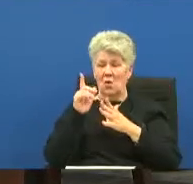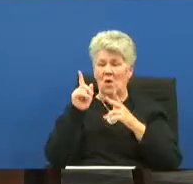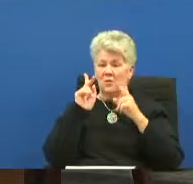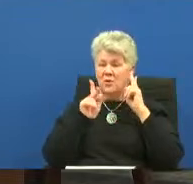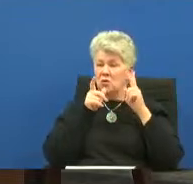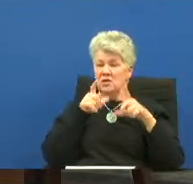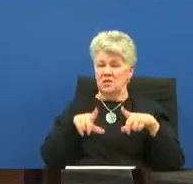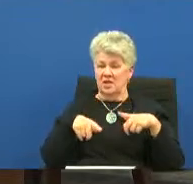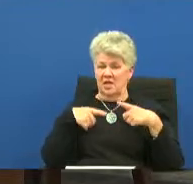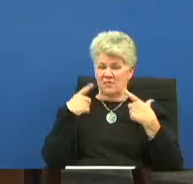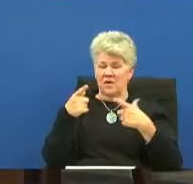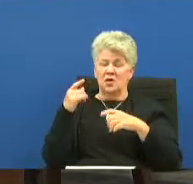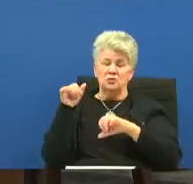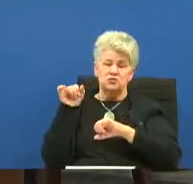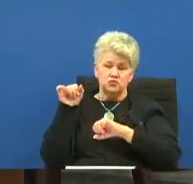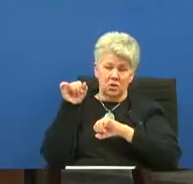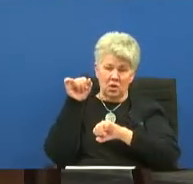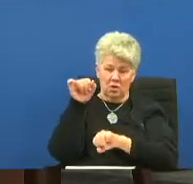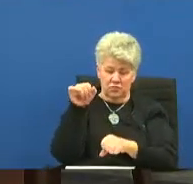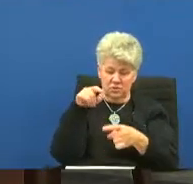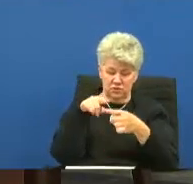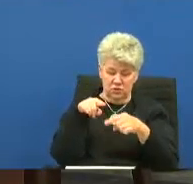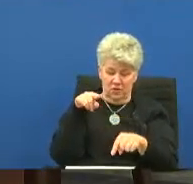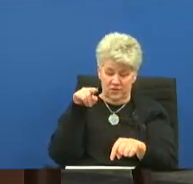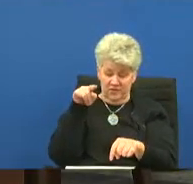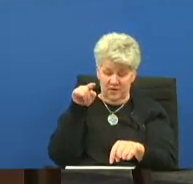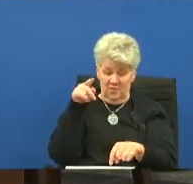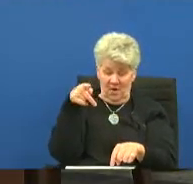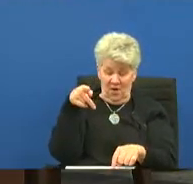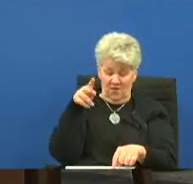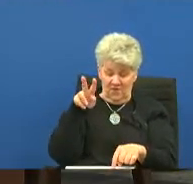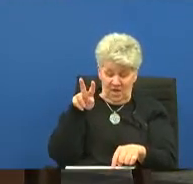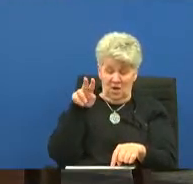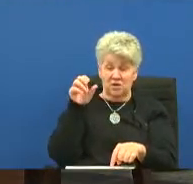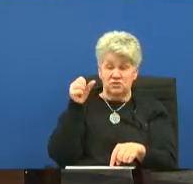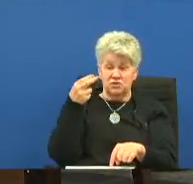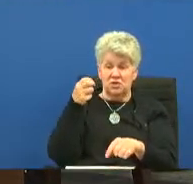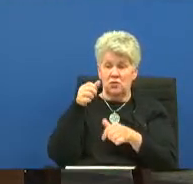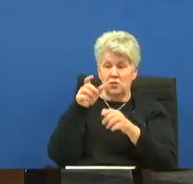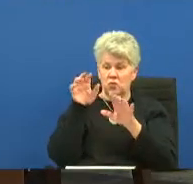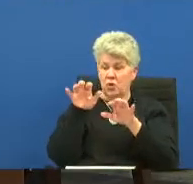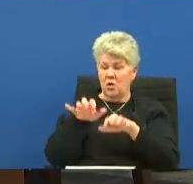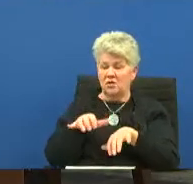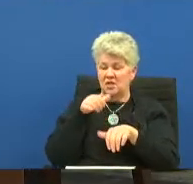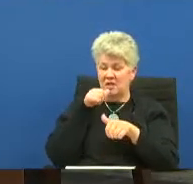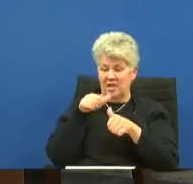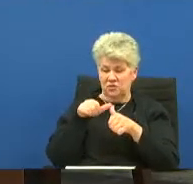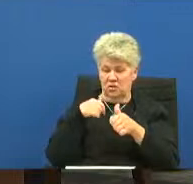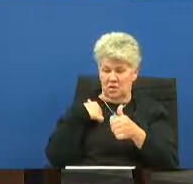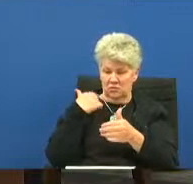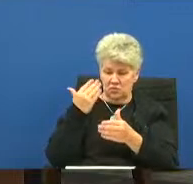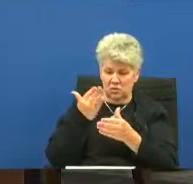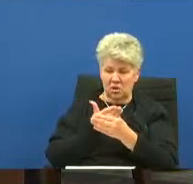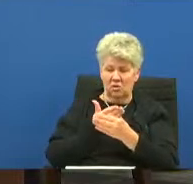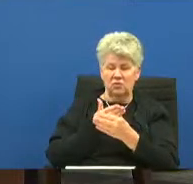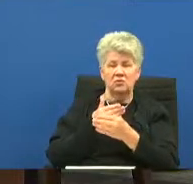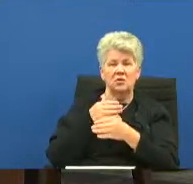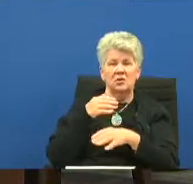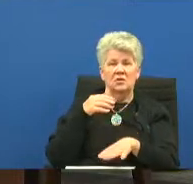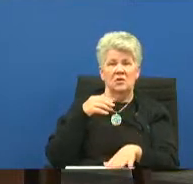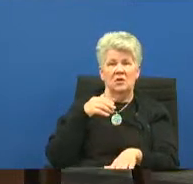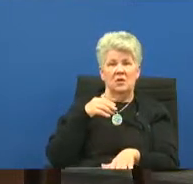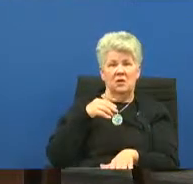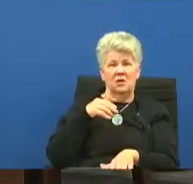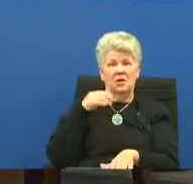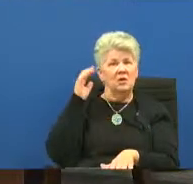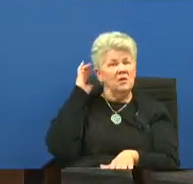actually drove out to the park that we've done in Prairieville, and she wrote a letter. This is included. Jim